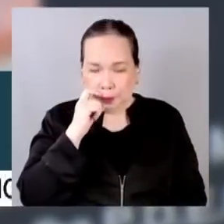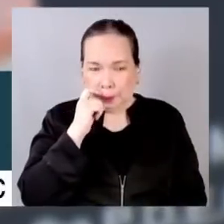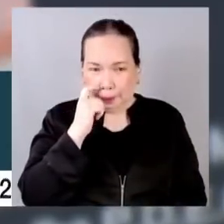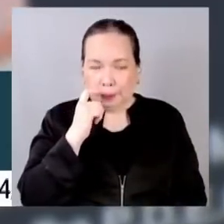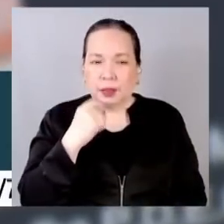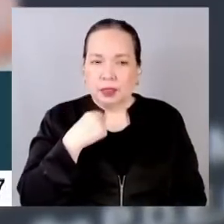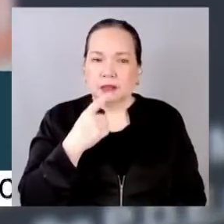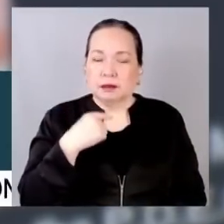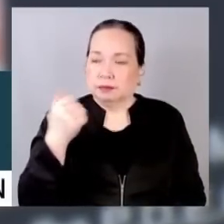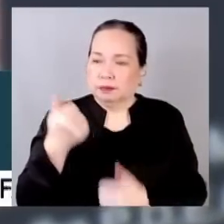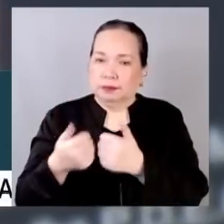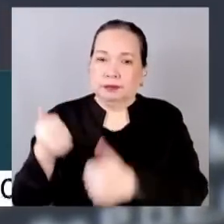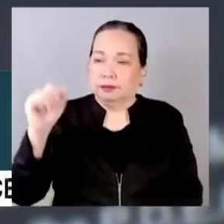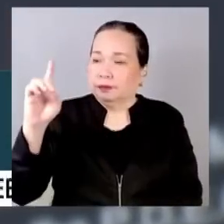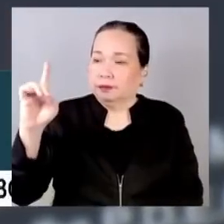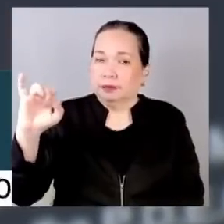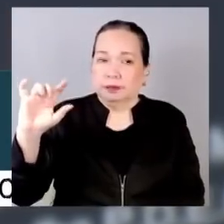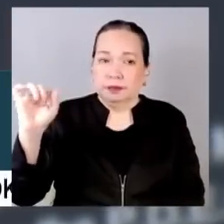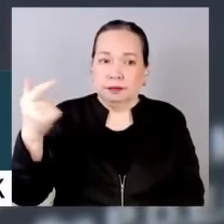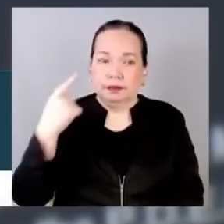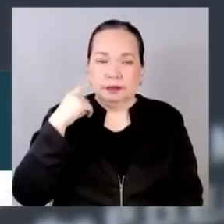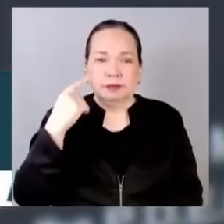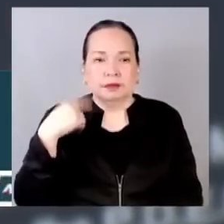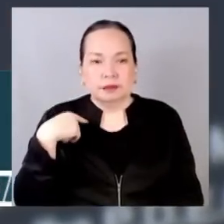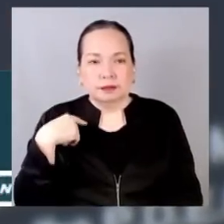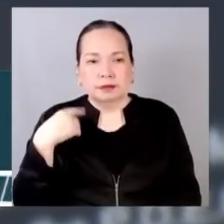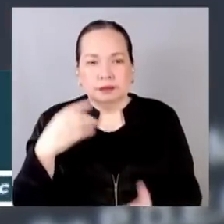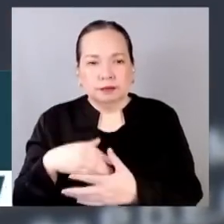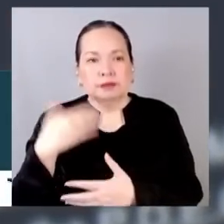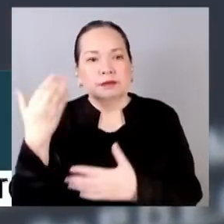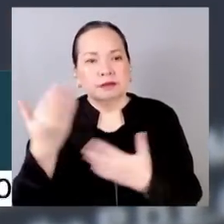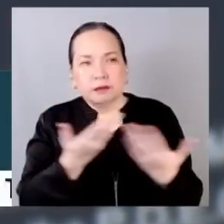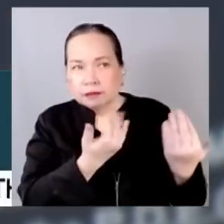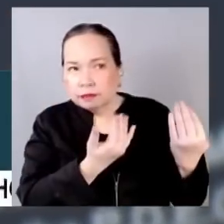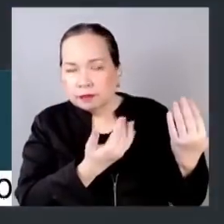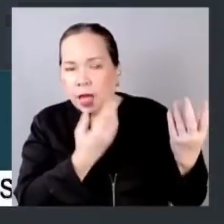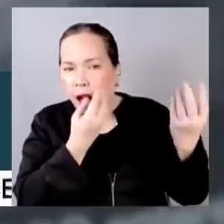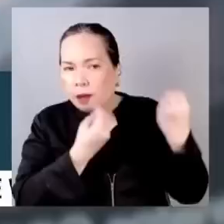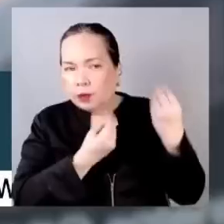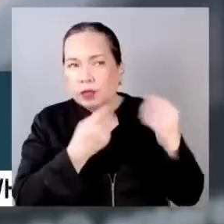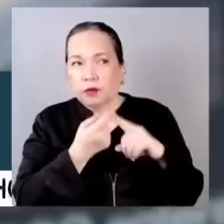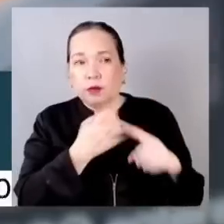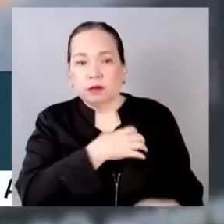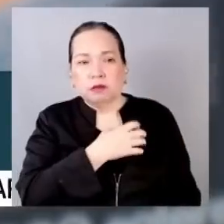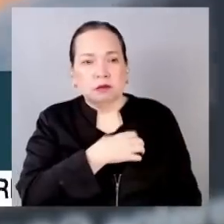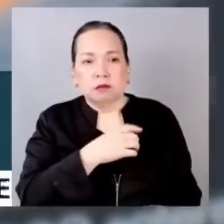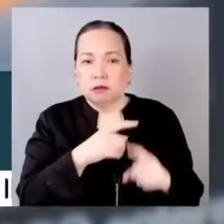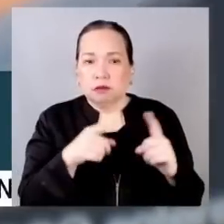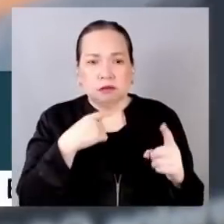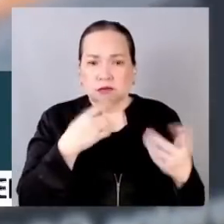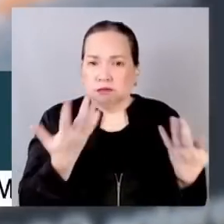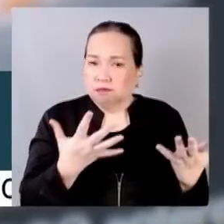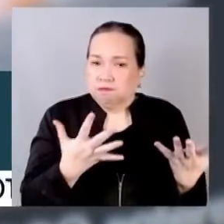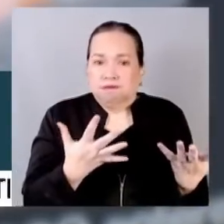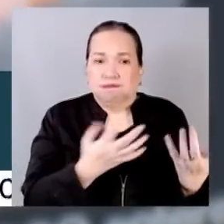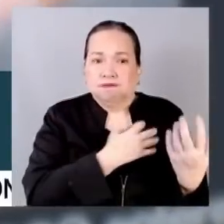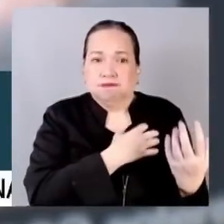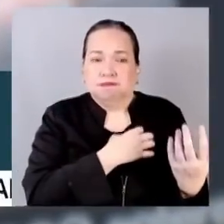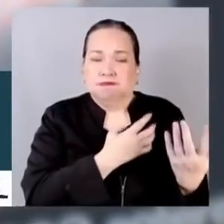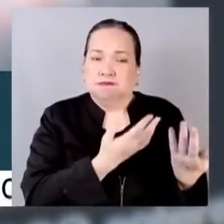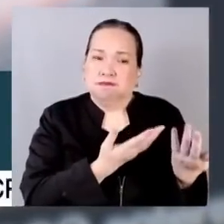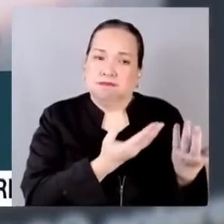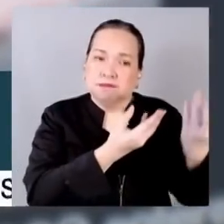that he was asking for periodic updates from the Philippine National Police, and he alleged that he was not getting it from the